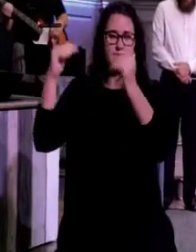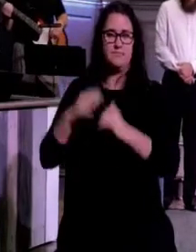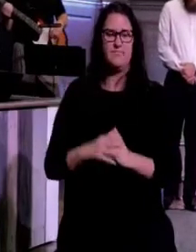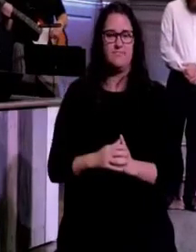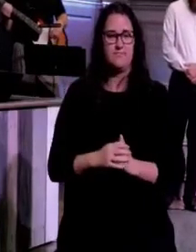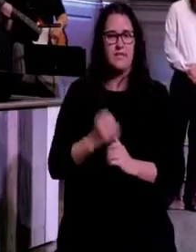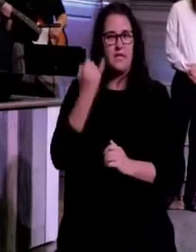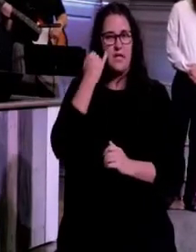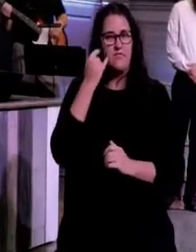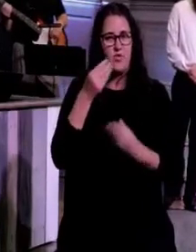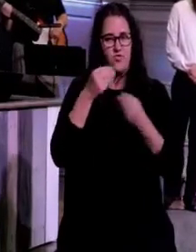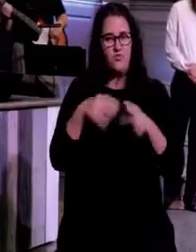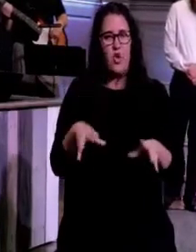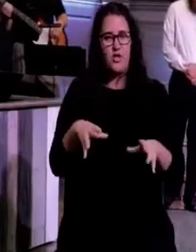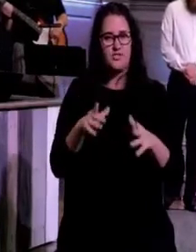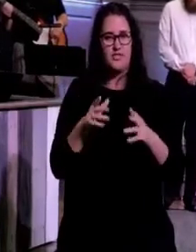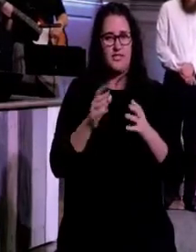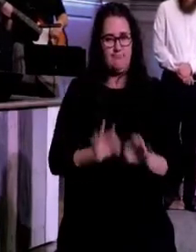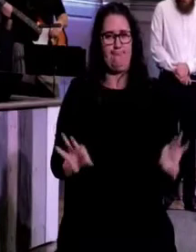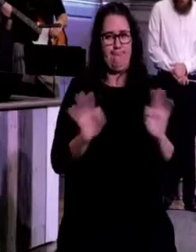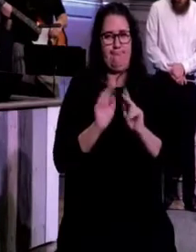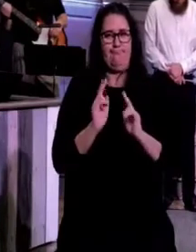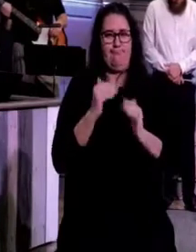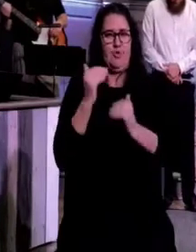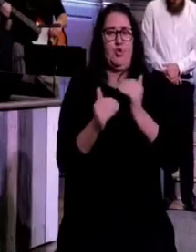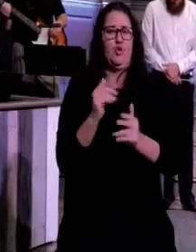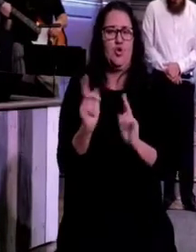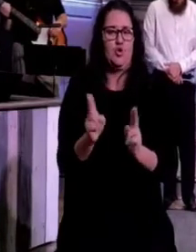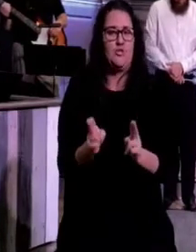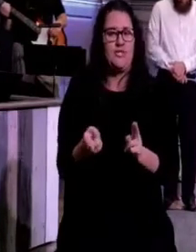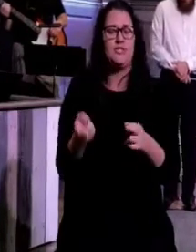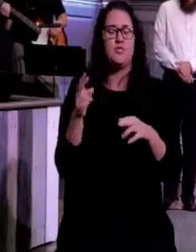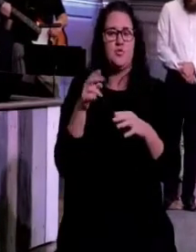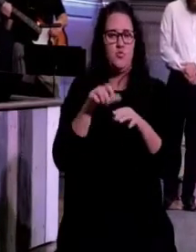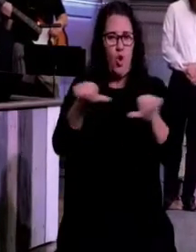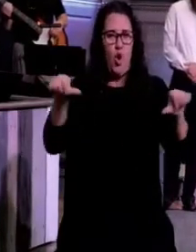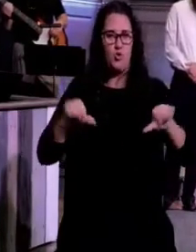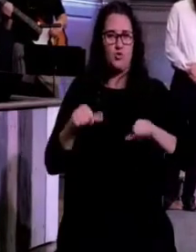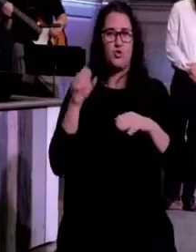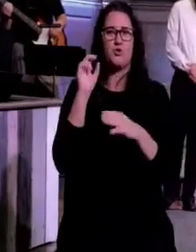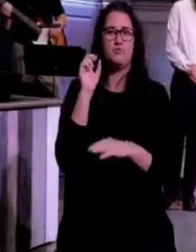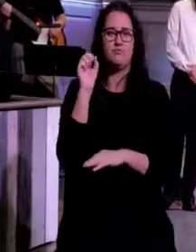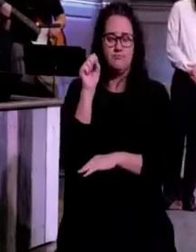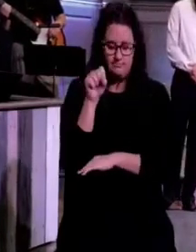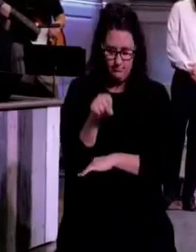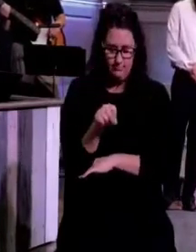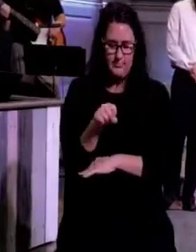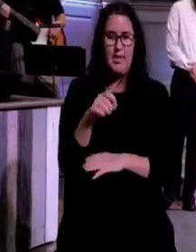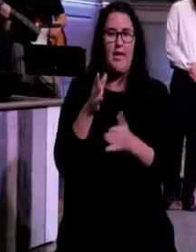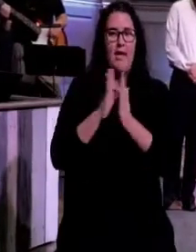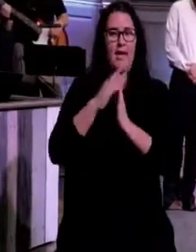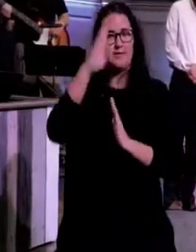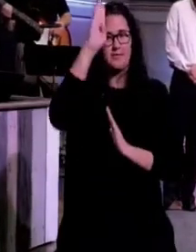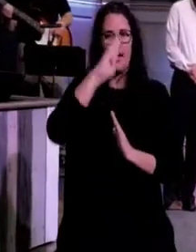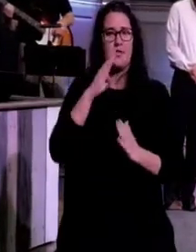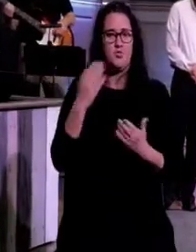If you've lost the urgency to bow at an altar and pray, you need to ask God to renew that.